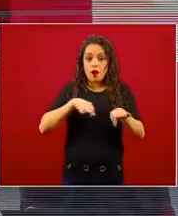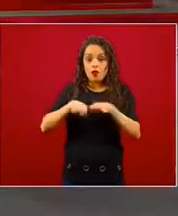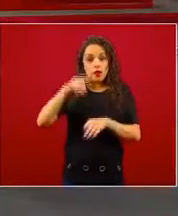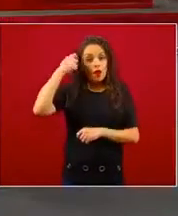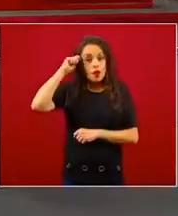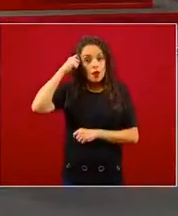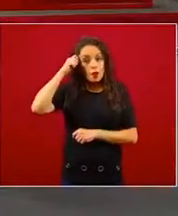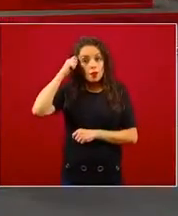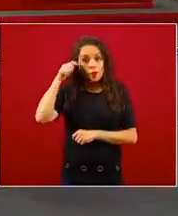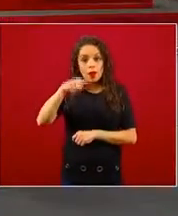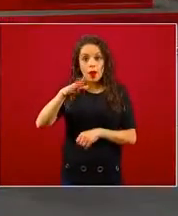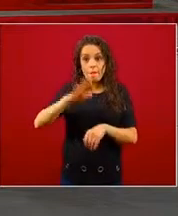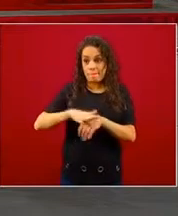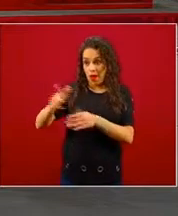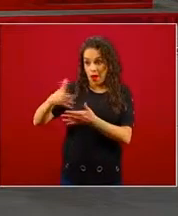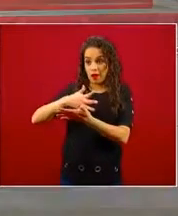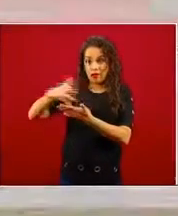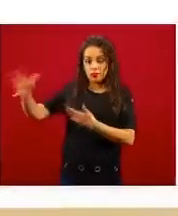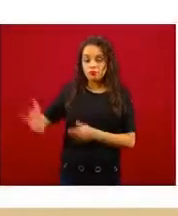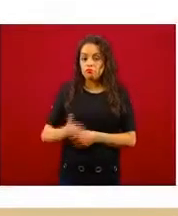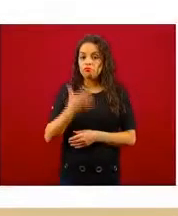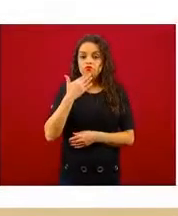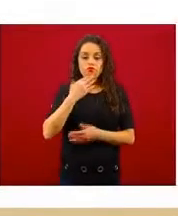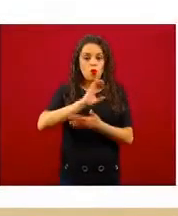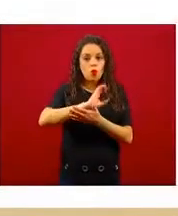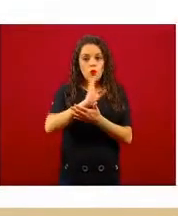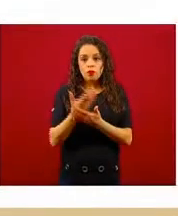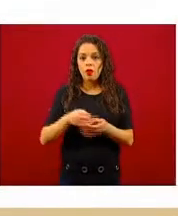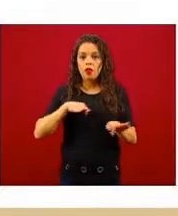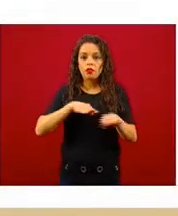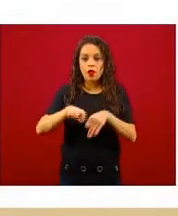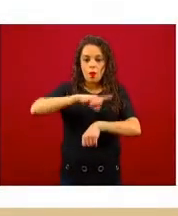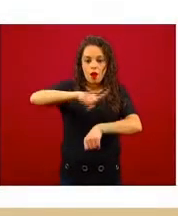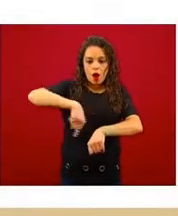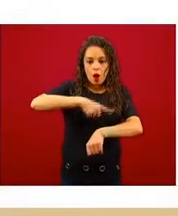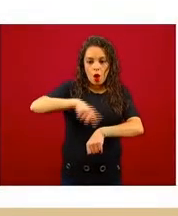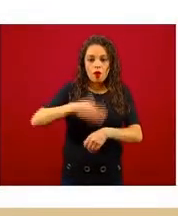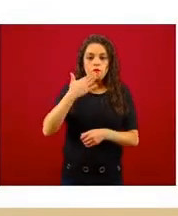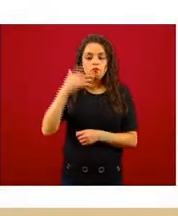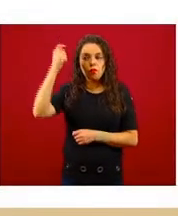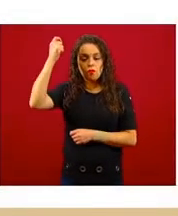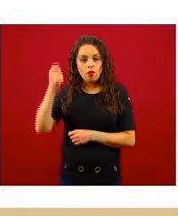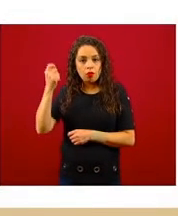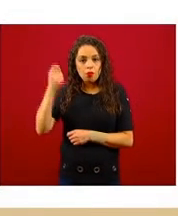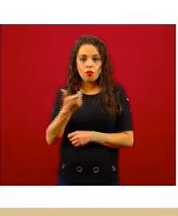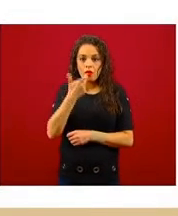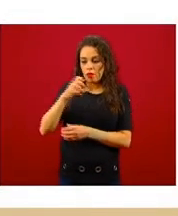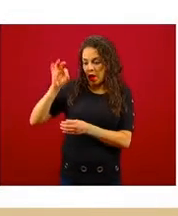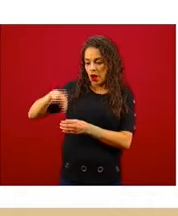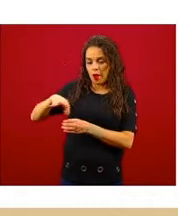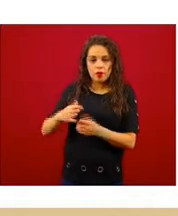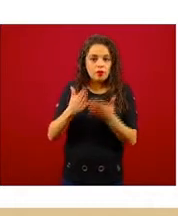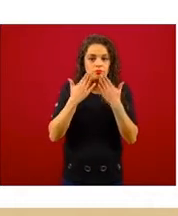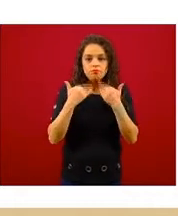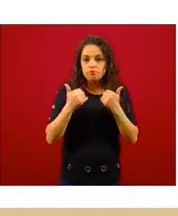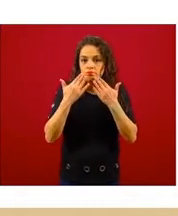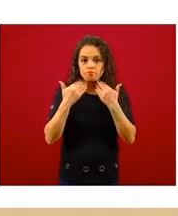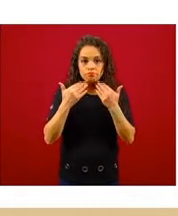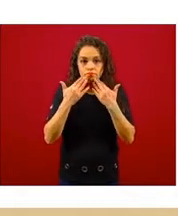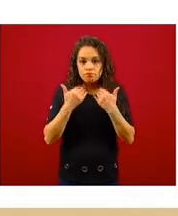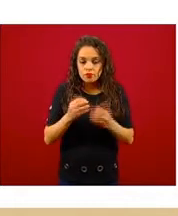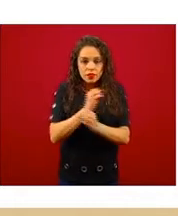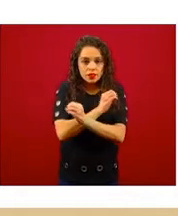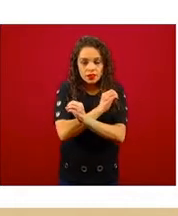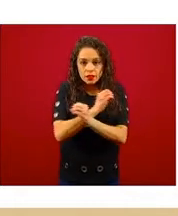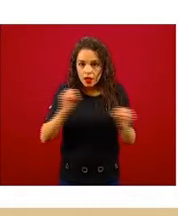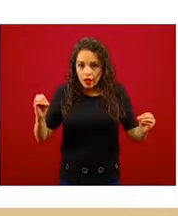there are 2.4 million identified domestic workers, and the majority of them do not have contracts, have very long